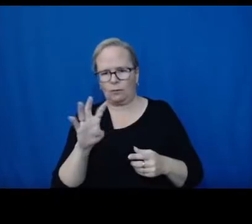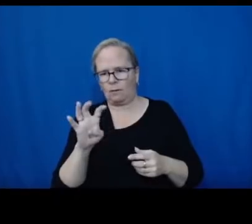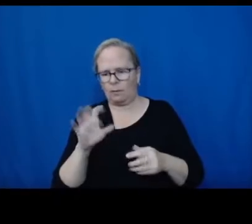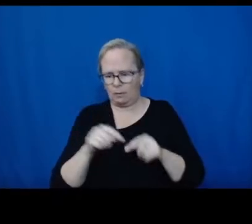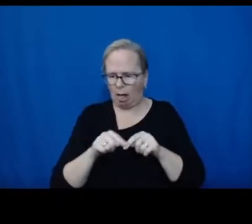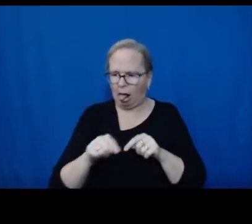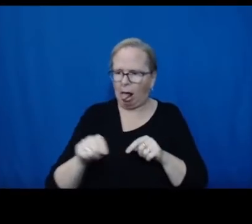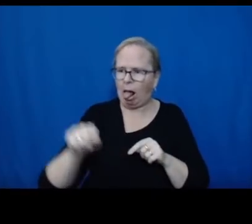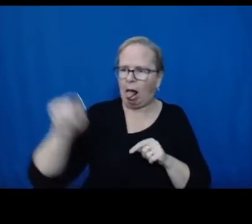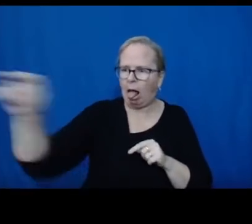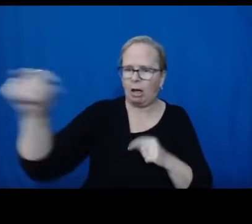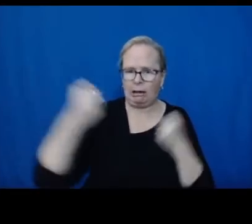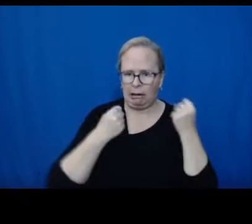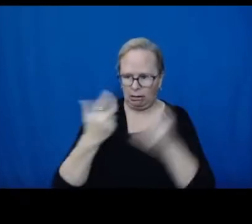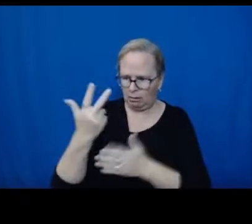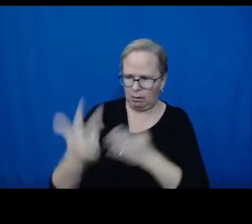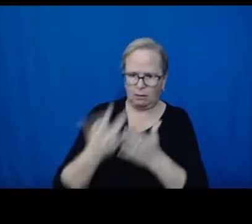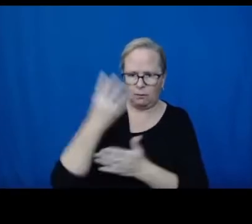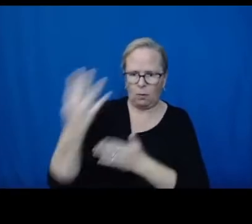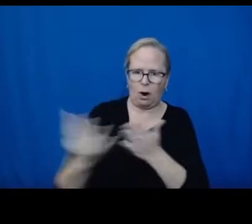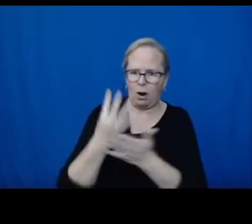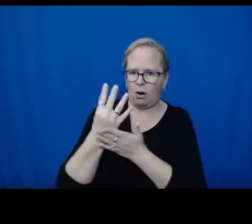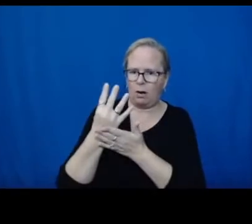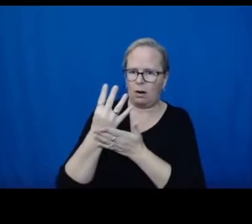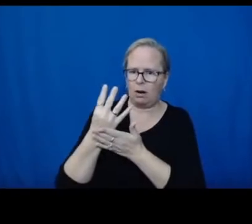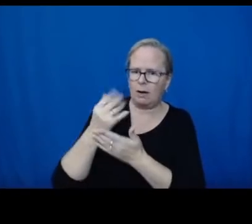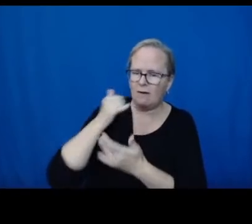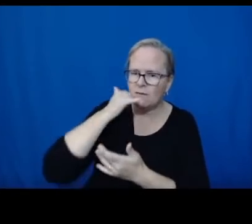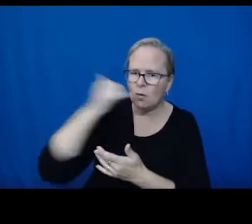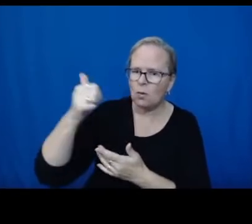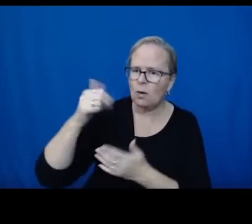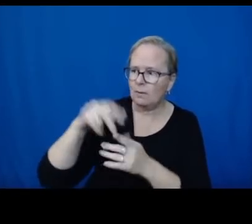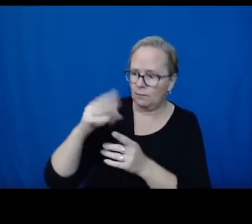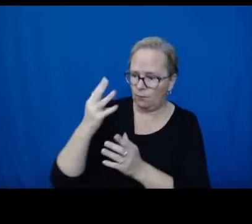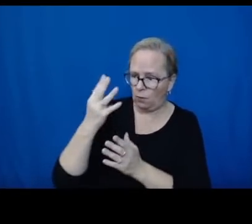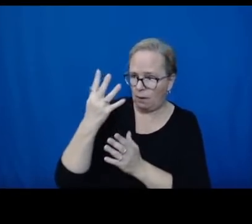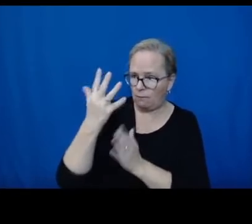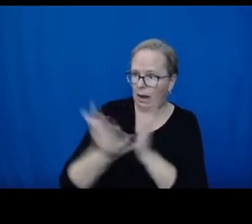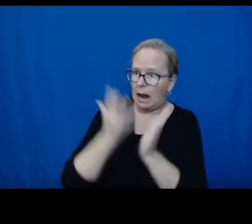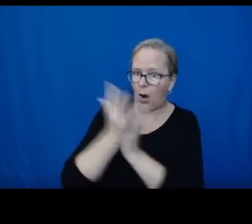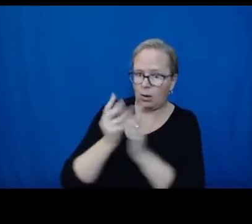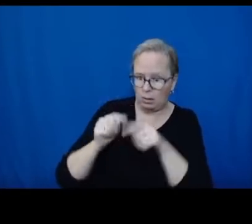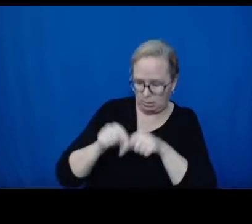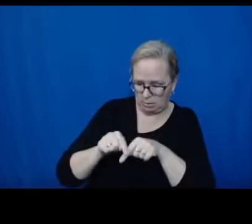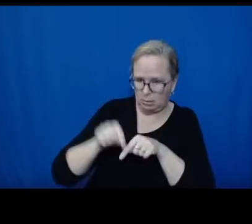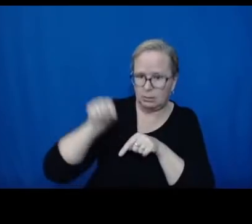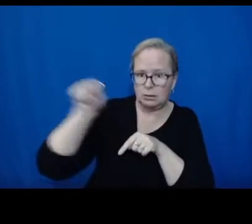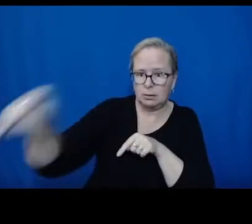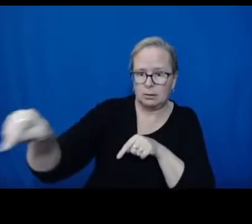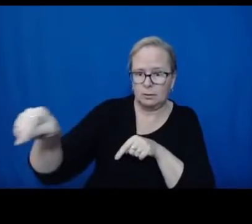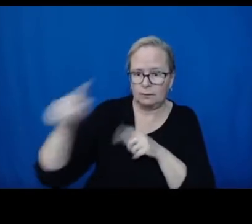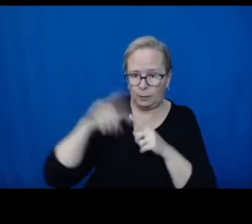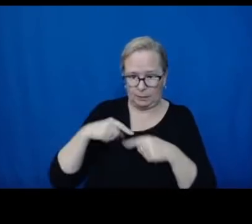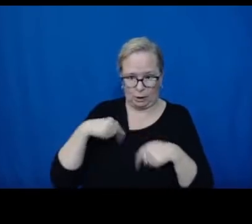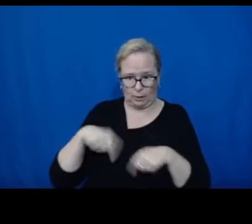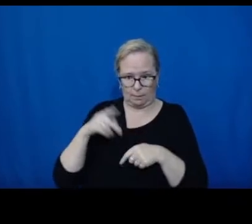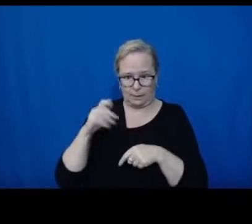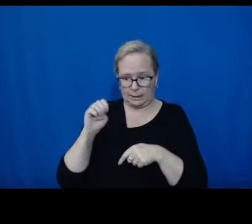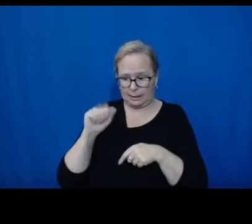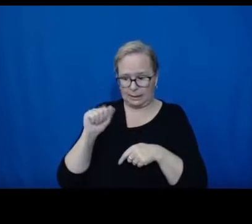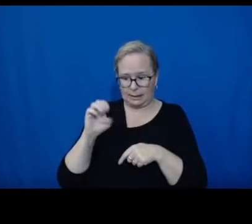soon am I going to call and how many hours is it going to be to get this patient from High Level or Spirit River or Peace River or where have